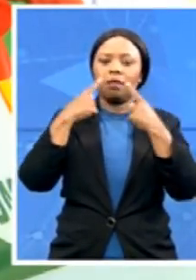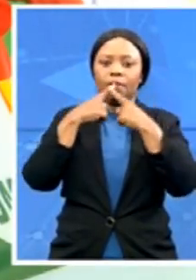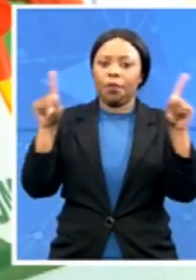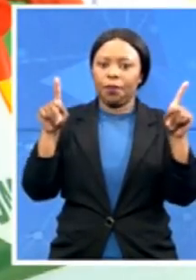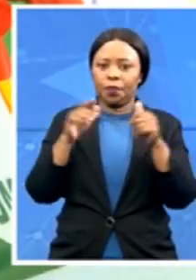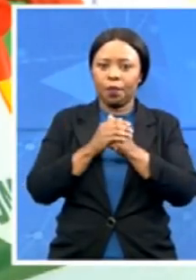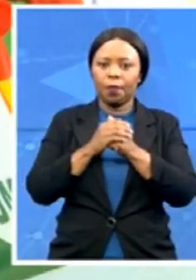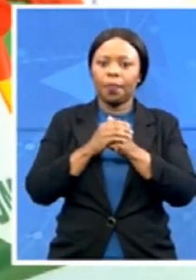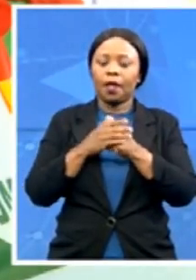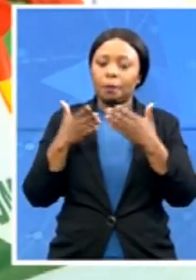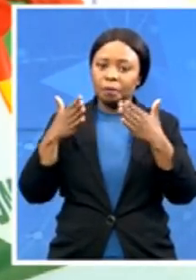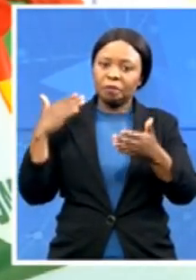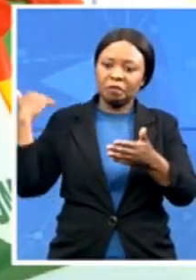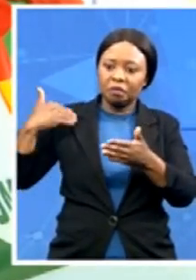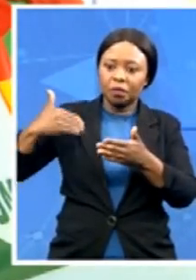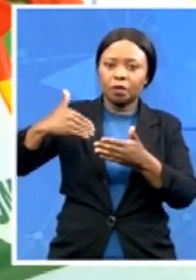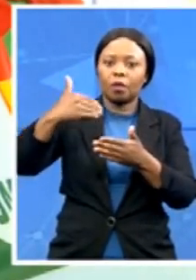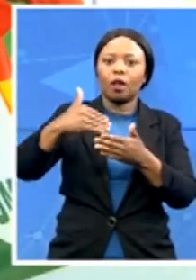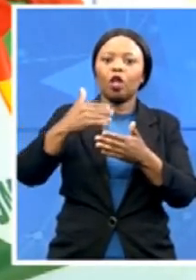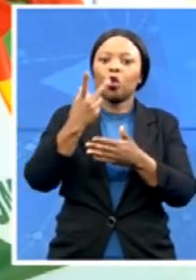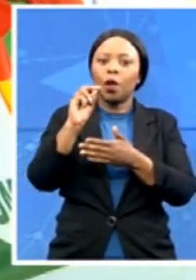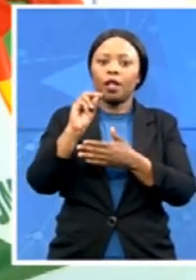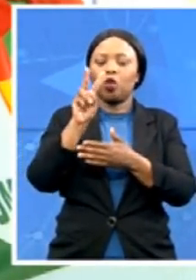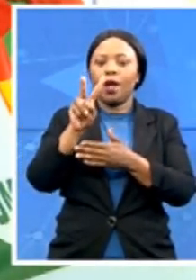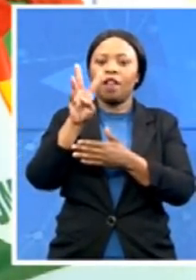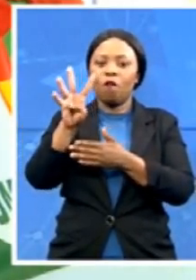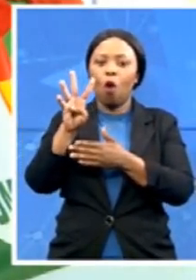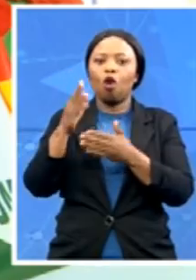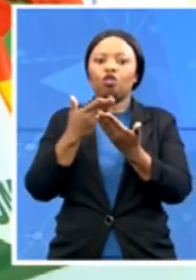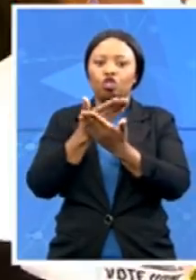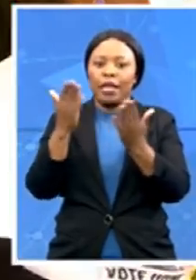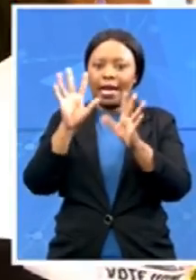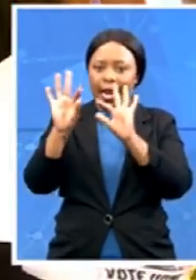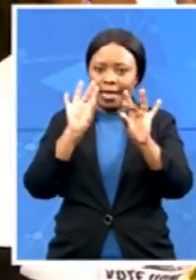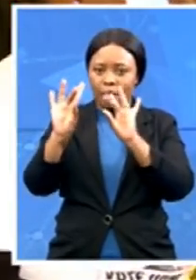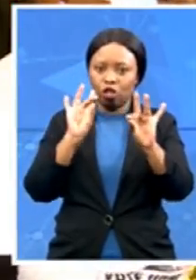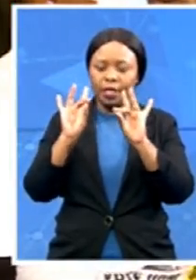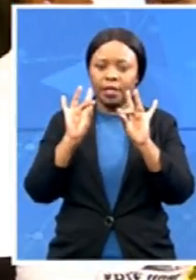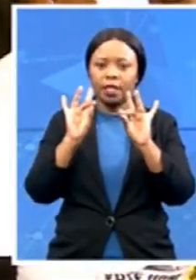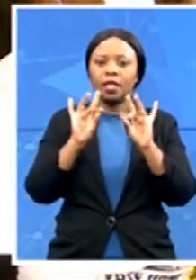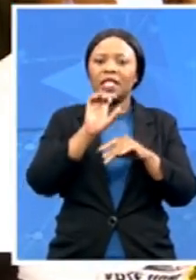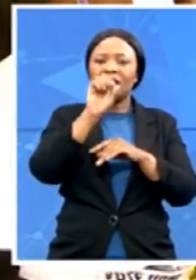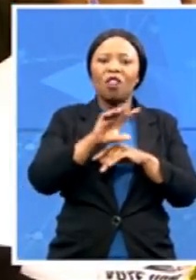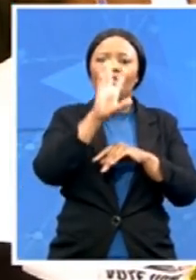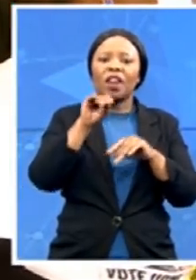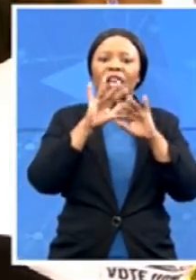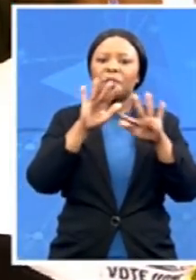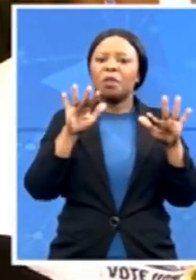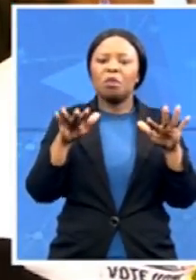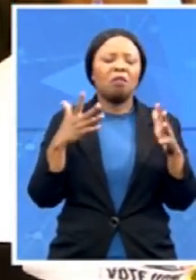general elections. South Africans are no longer interested in catchy